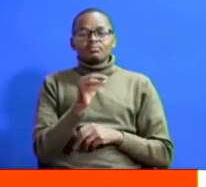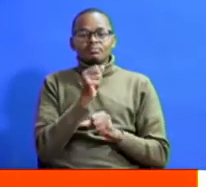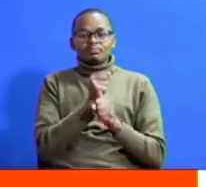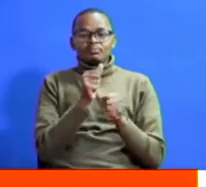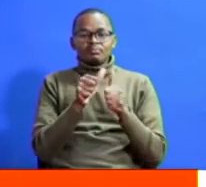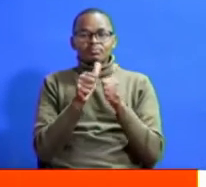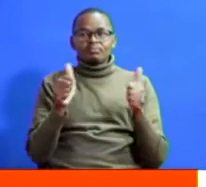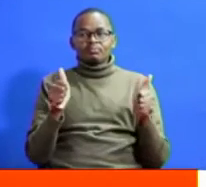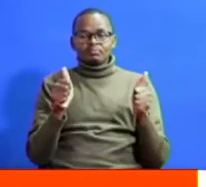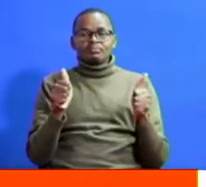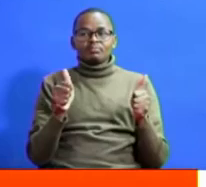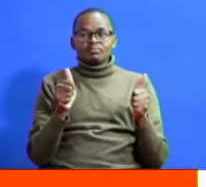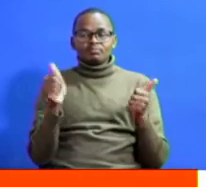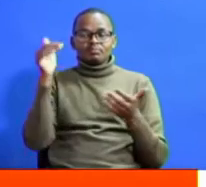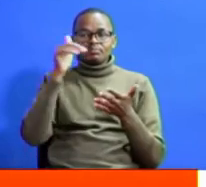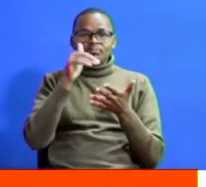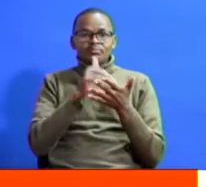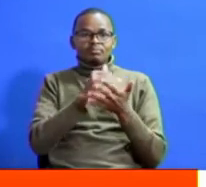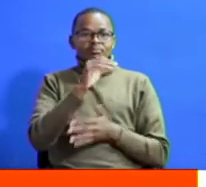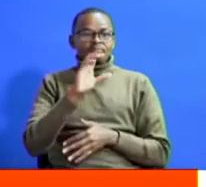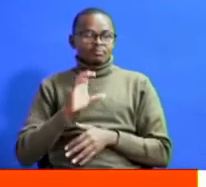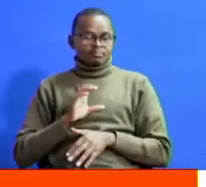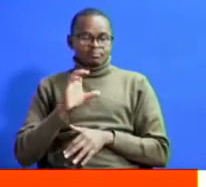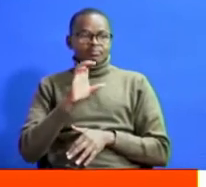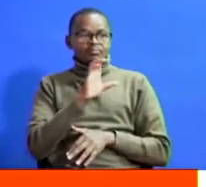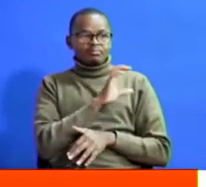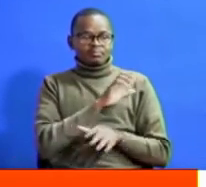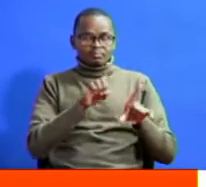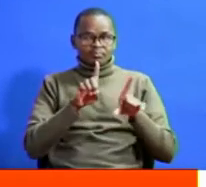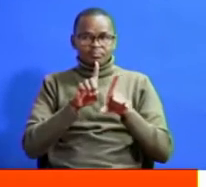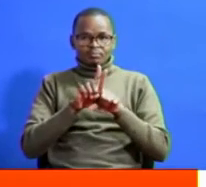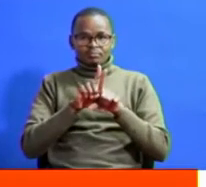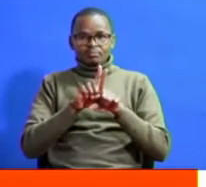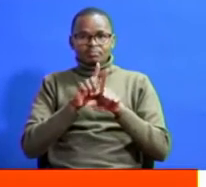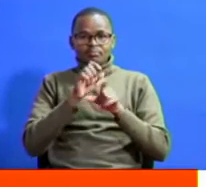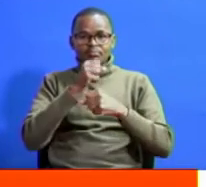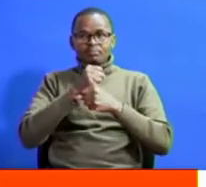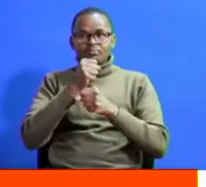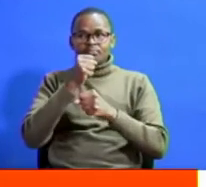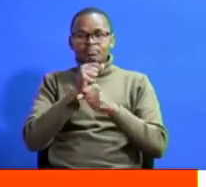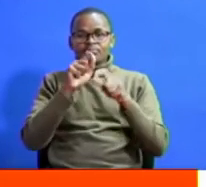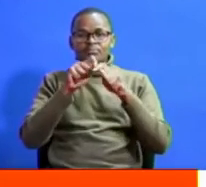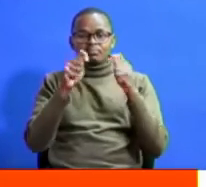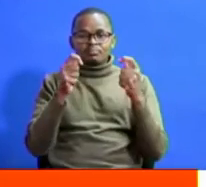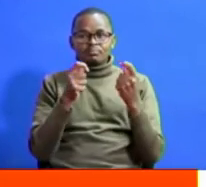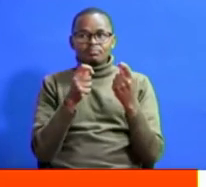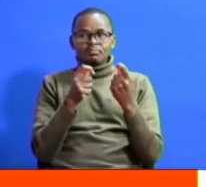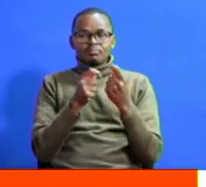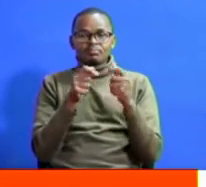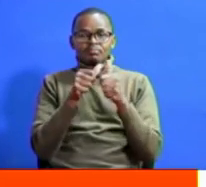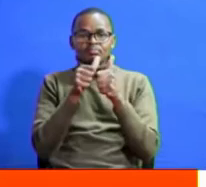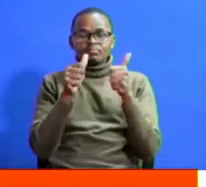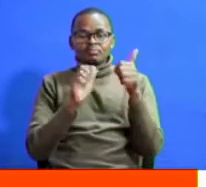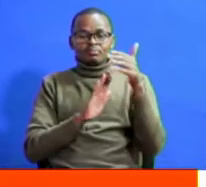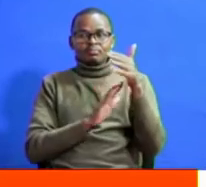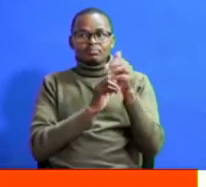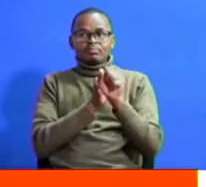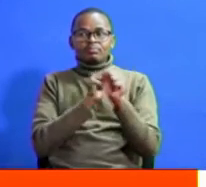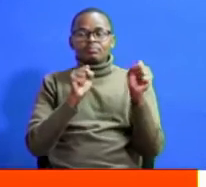well. Mm-hmm. Again, the cabinet has been run by the president and his team. Mm-hmm. Well, the deputy